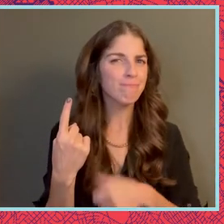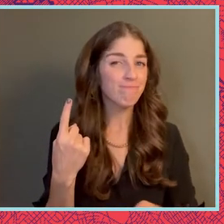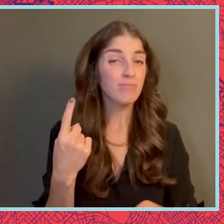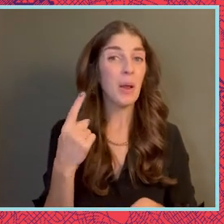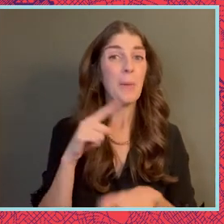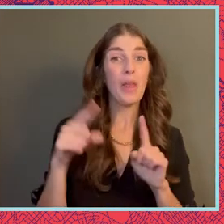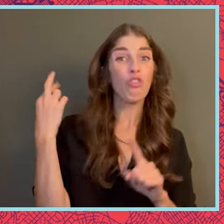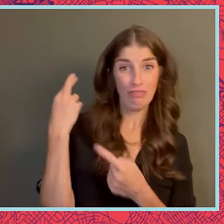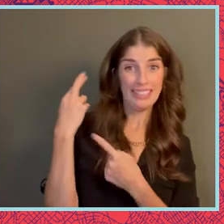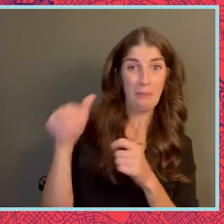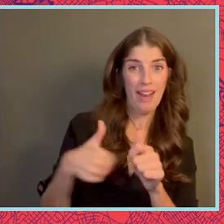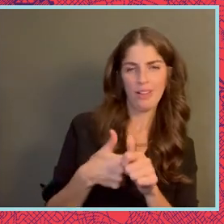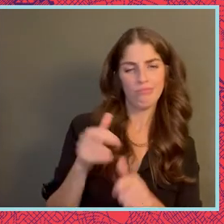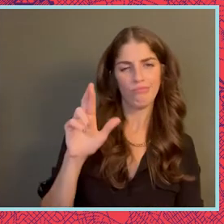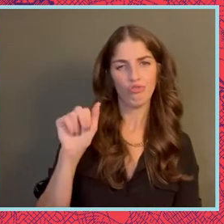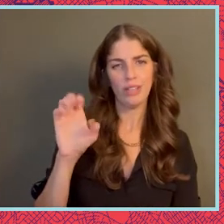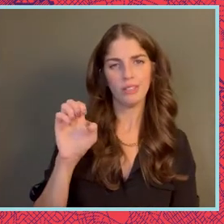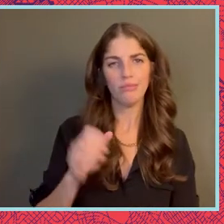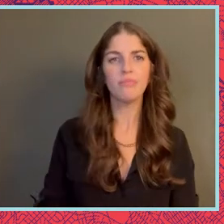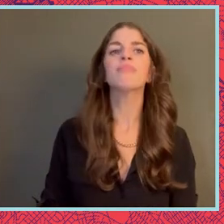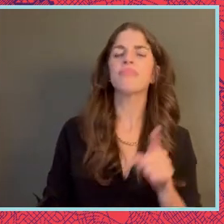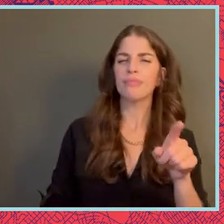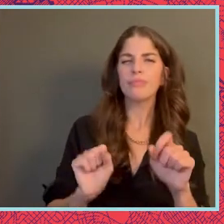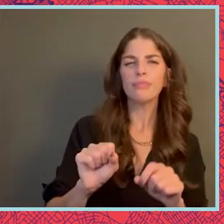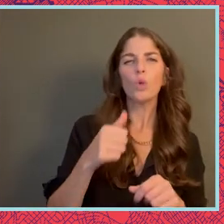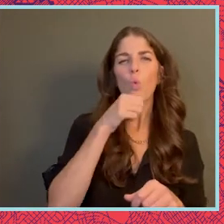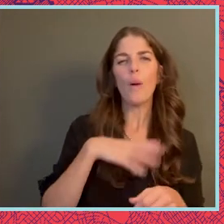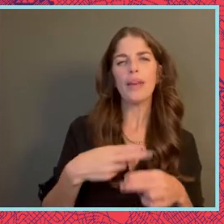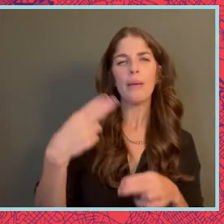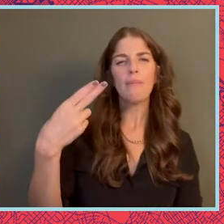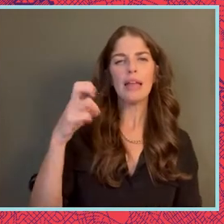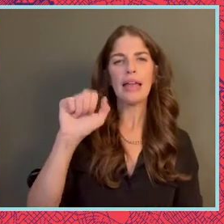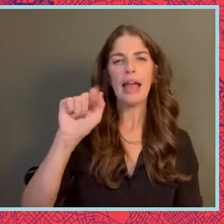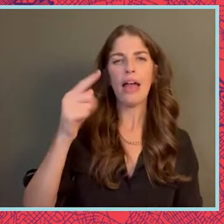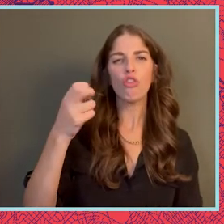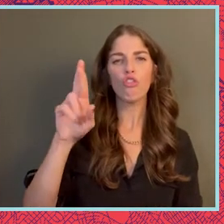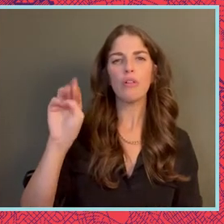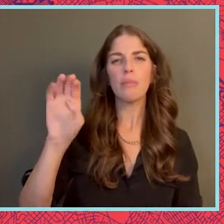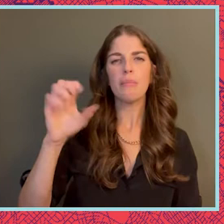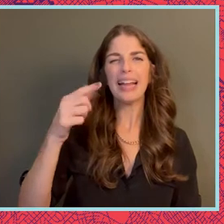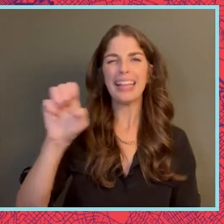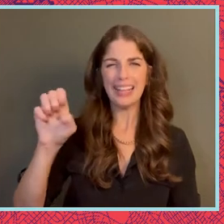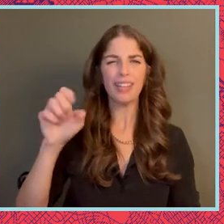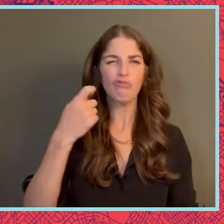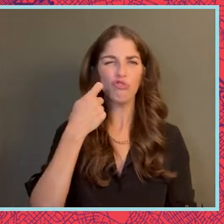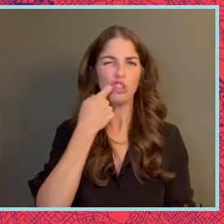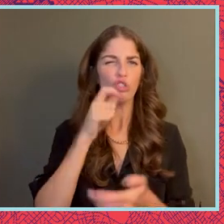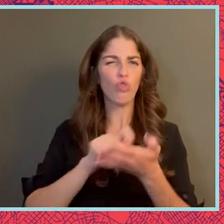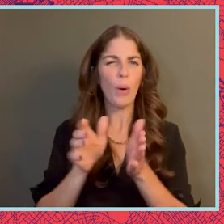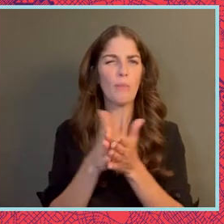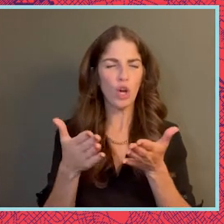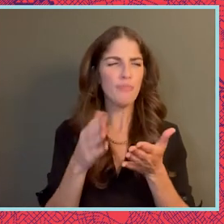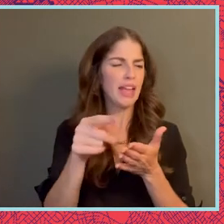But the reason being race. Yeah. I think, I mean, Heather McGee, you know, in her recent book talks about the Sum of Us, I think,